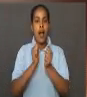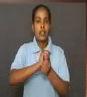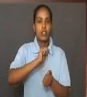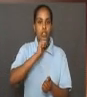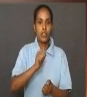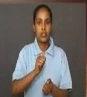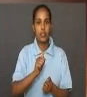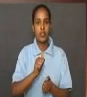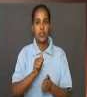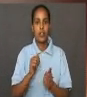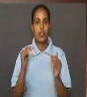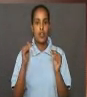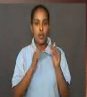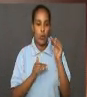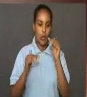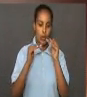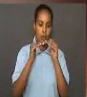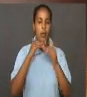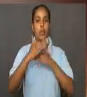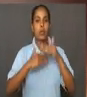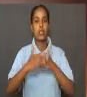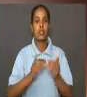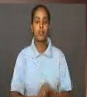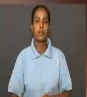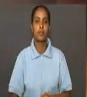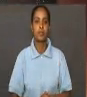unchanged in an equilibrium process.